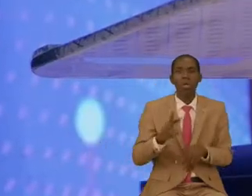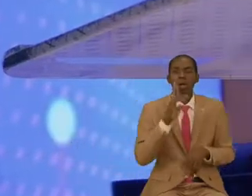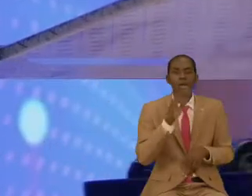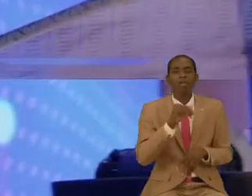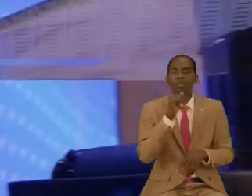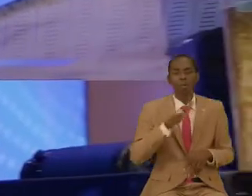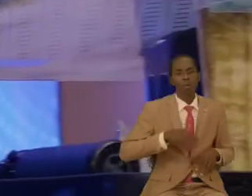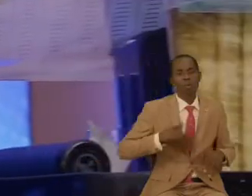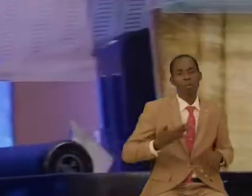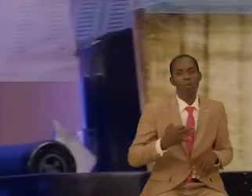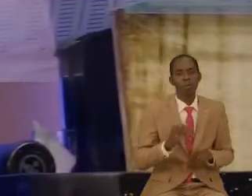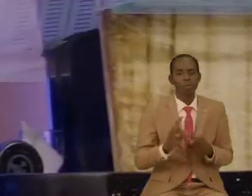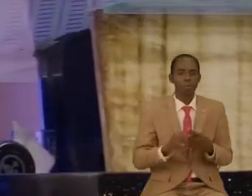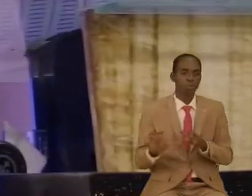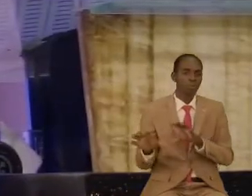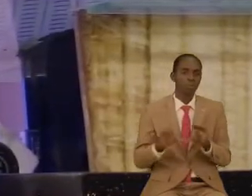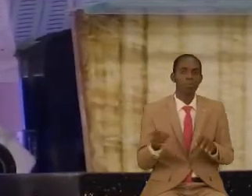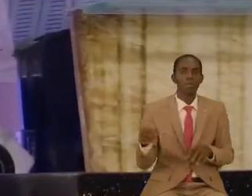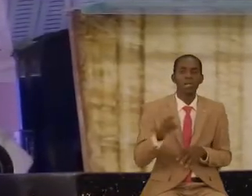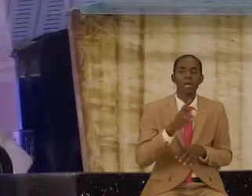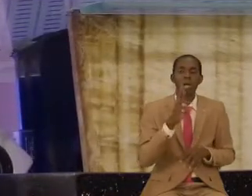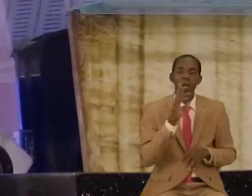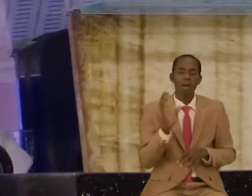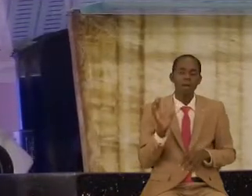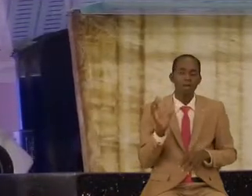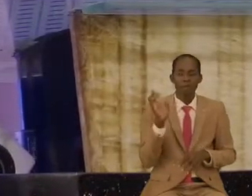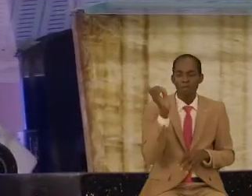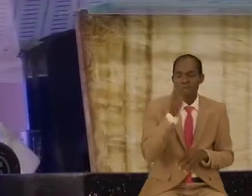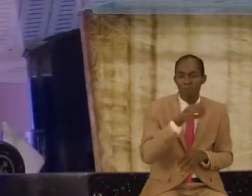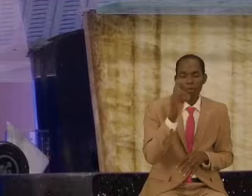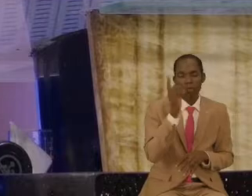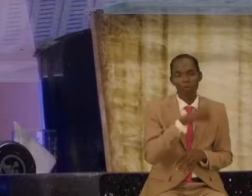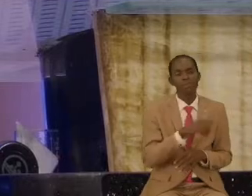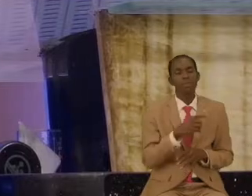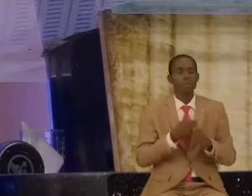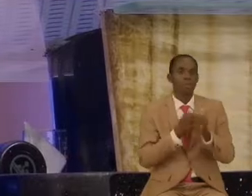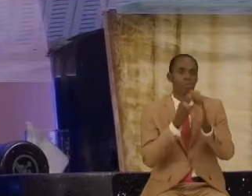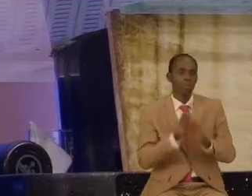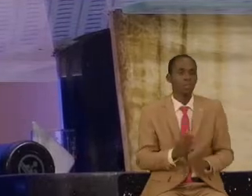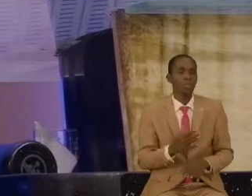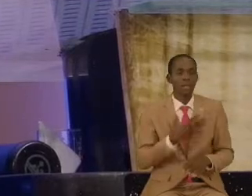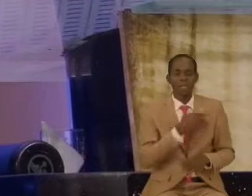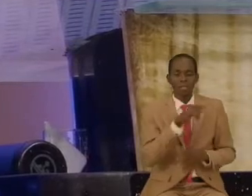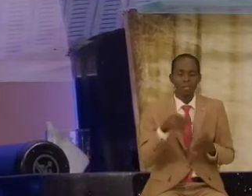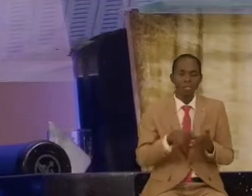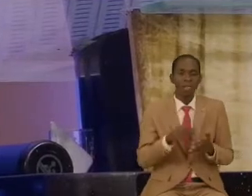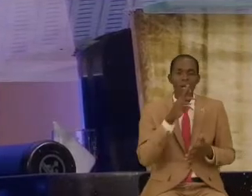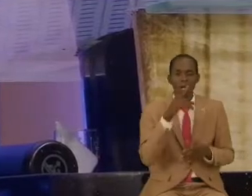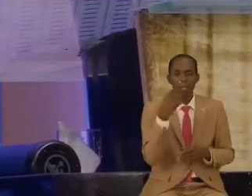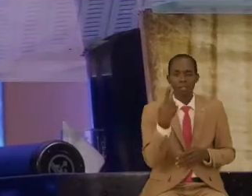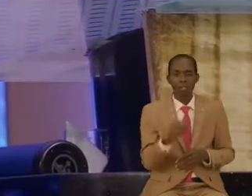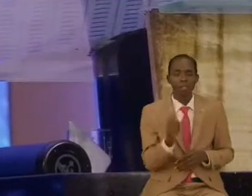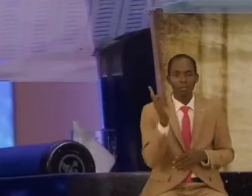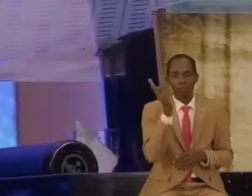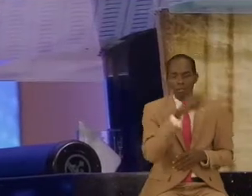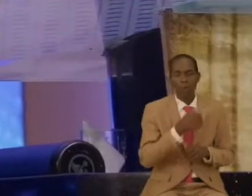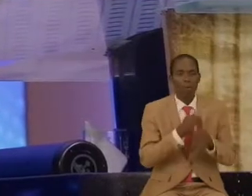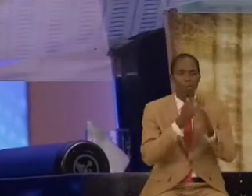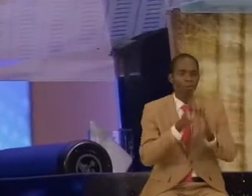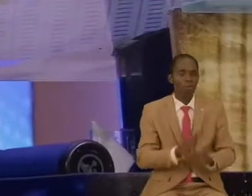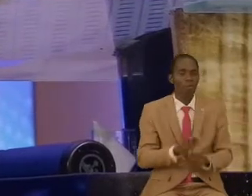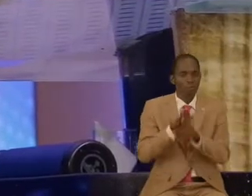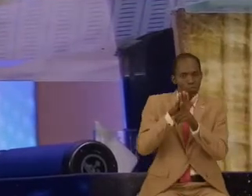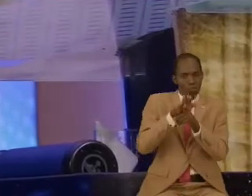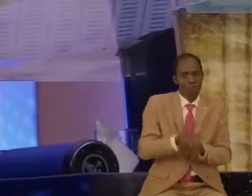were not willing to do. They were false apostles, and these were the false apostles constraining